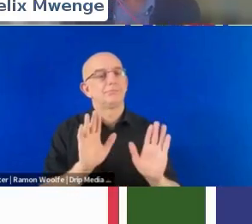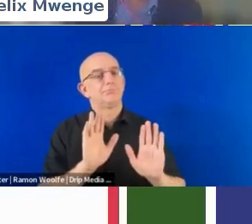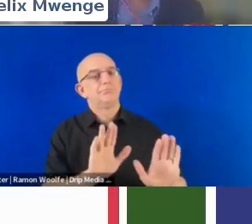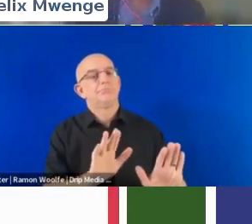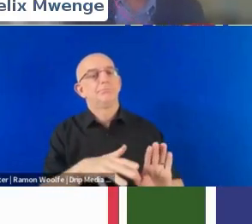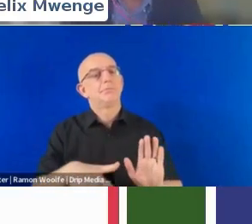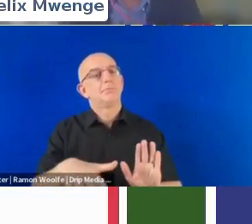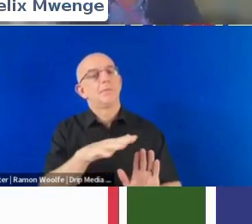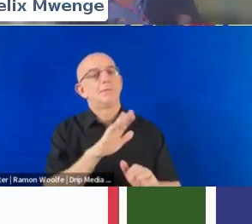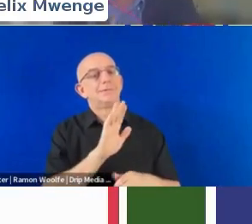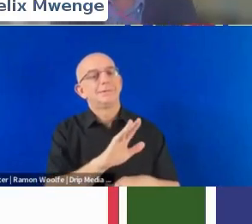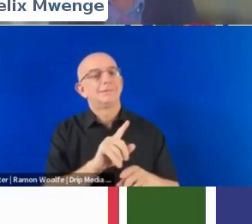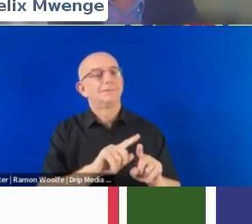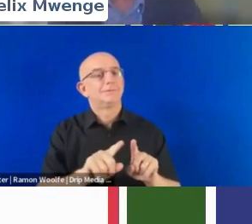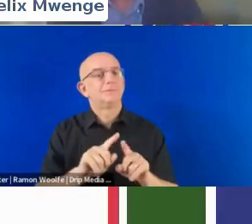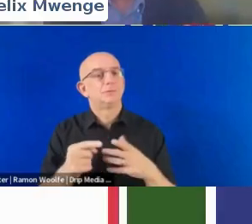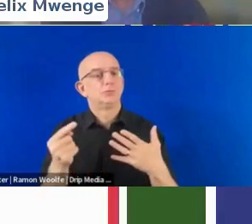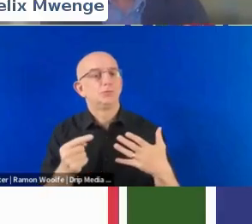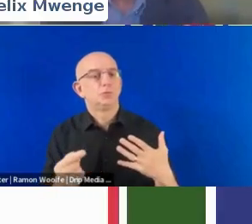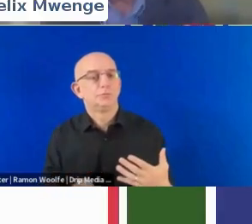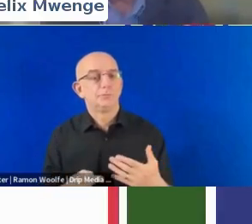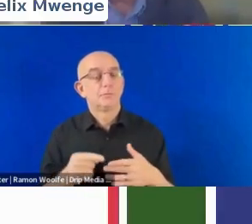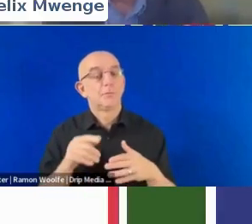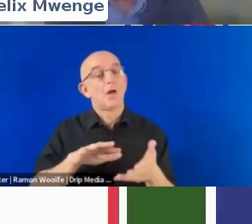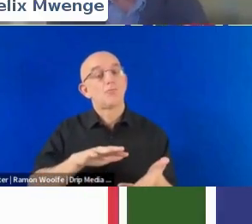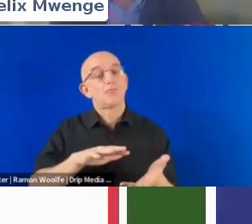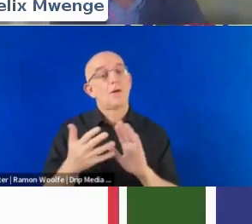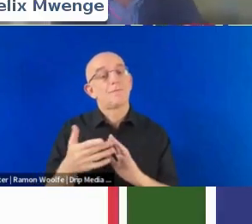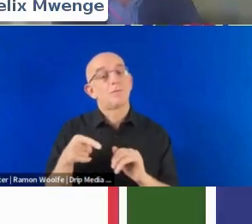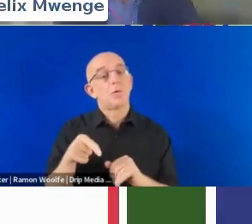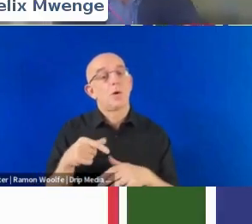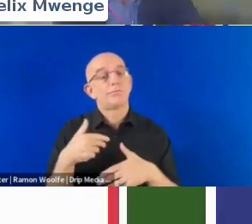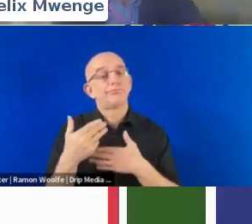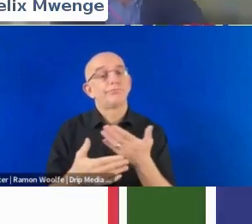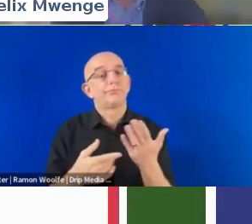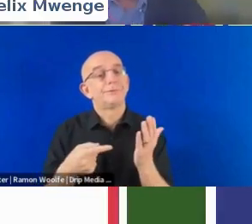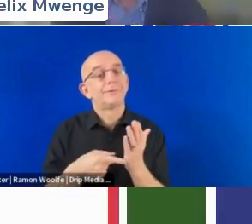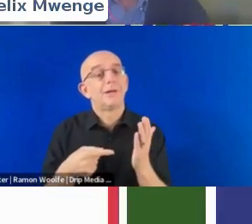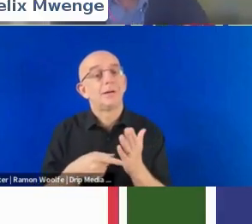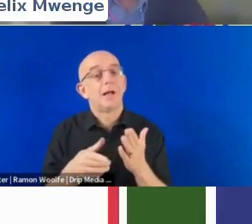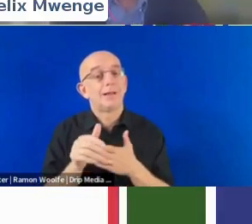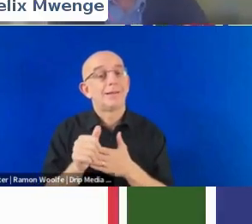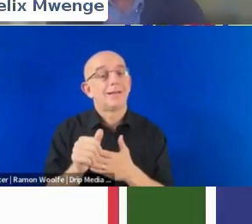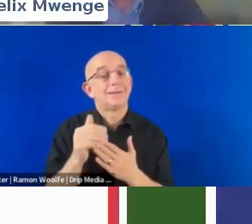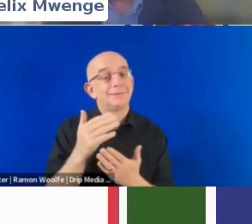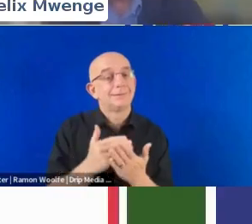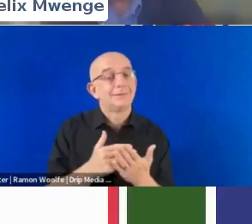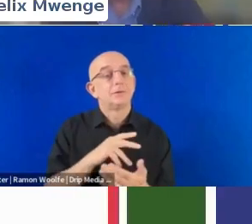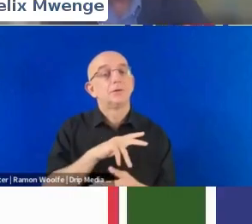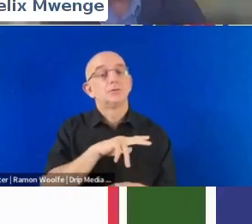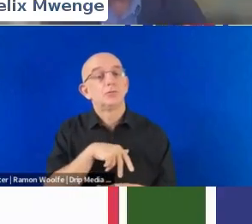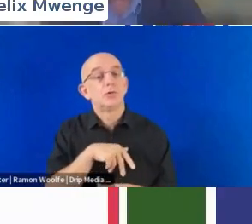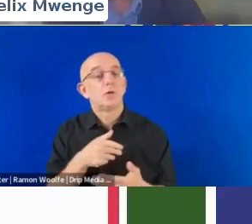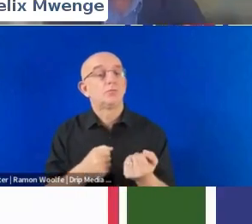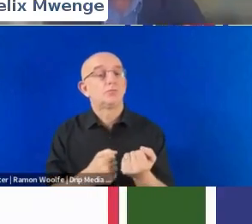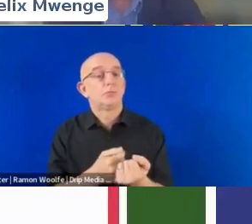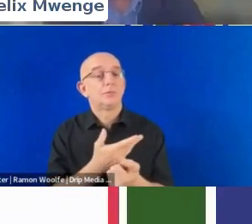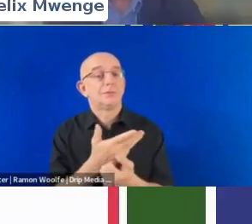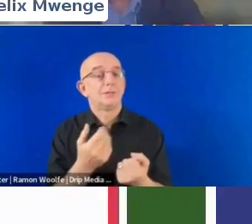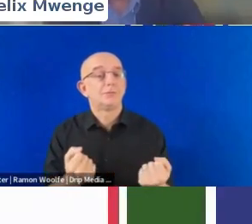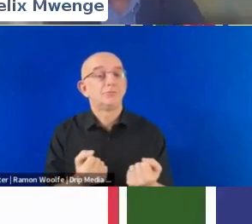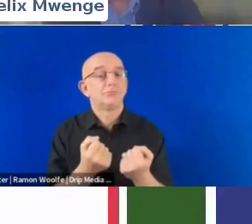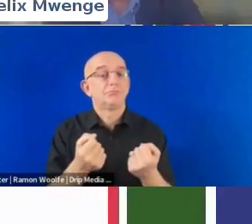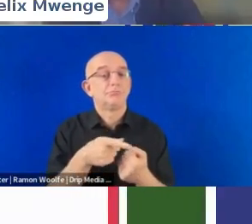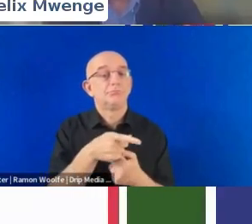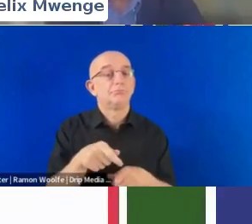the administration and governance of social protection programs. And lastly, among the many other distinctive